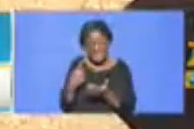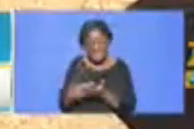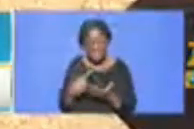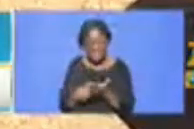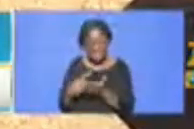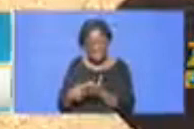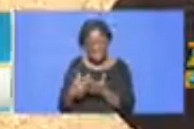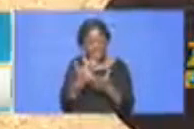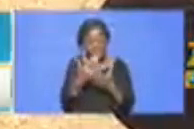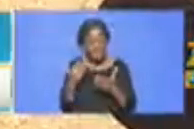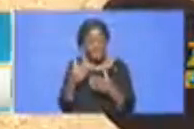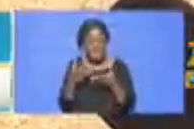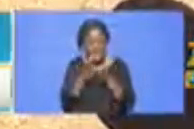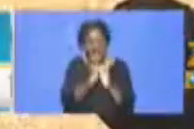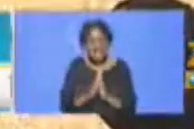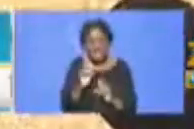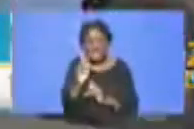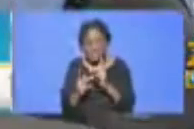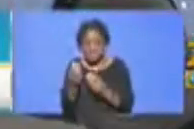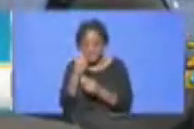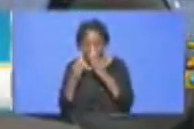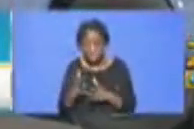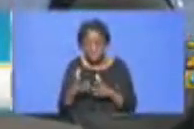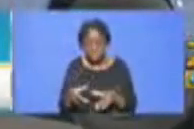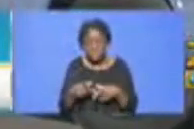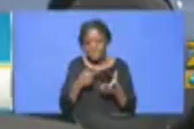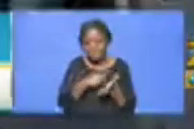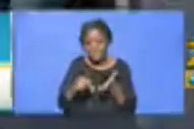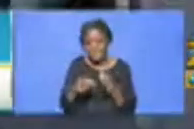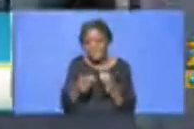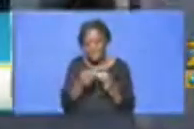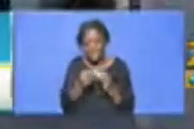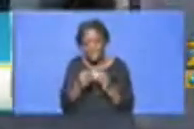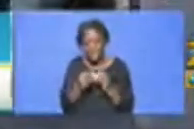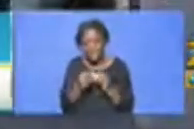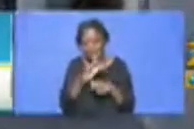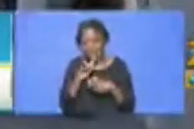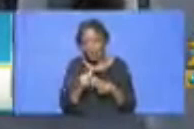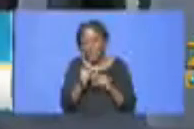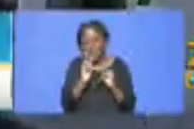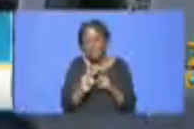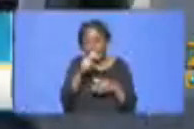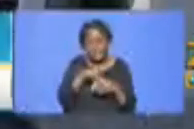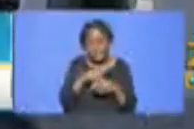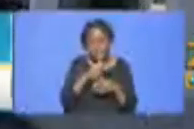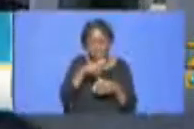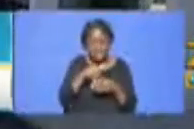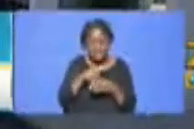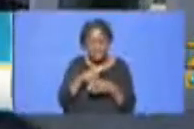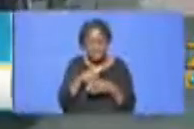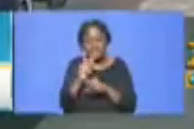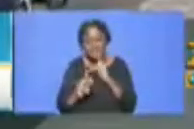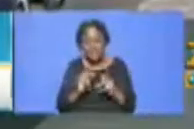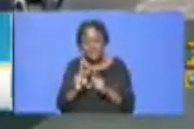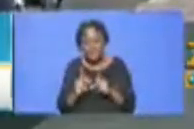says before asking consumers to cough up some extra spare change, all stakeholders, including the public, will have to meet at the table.